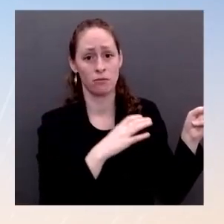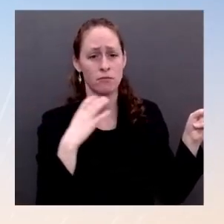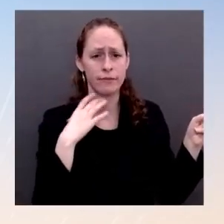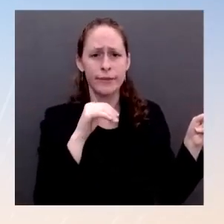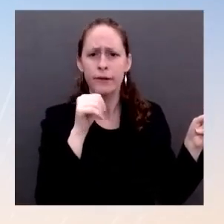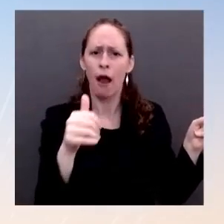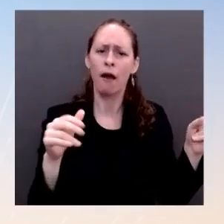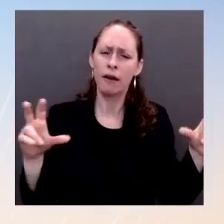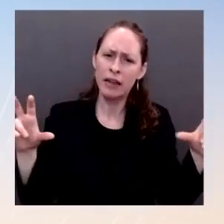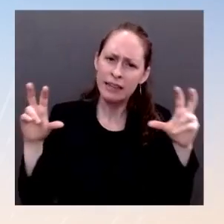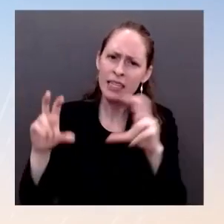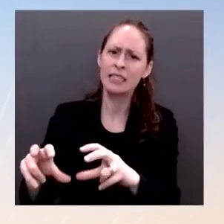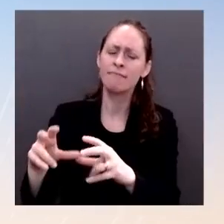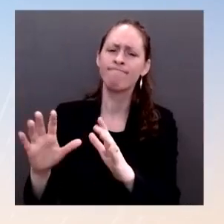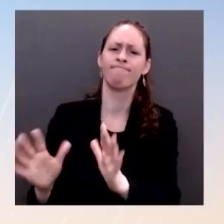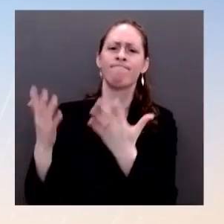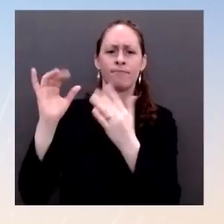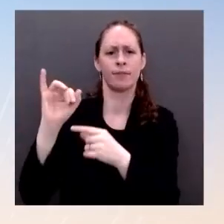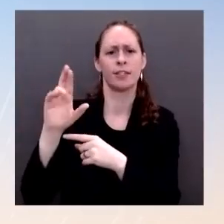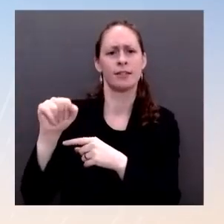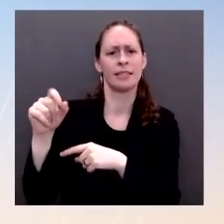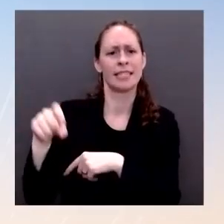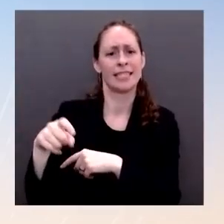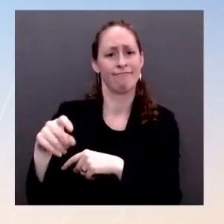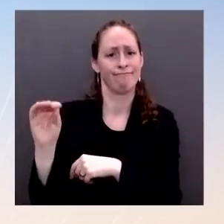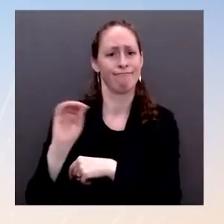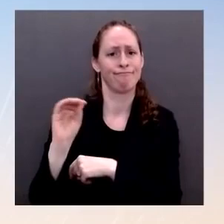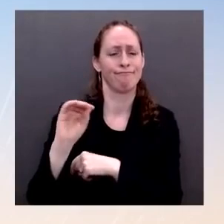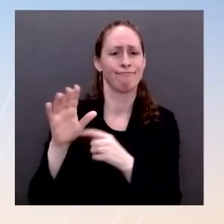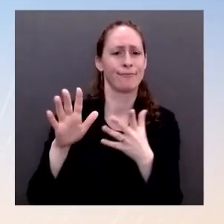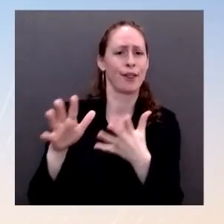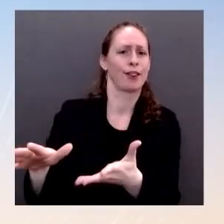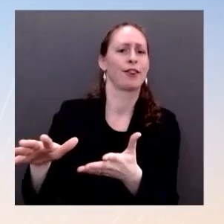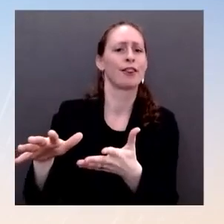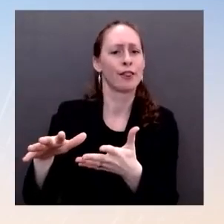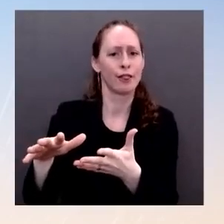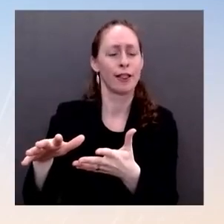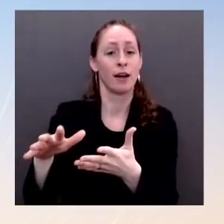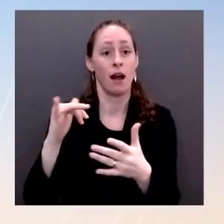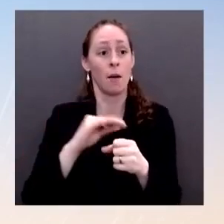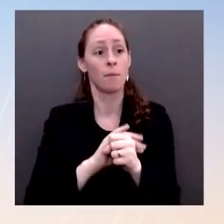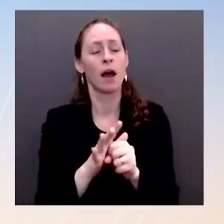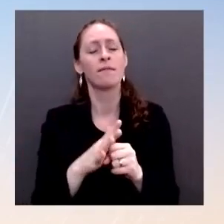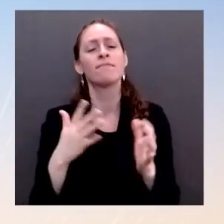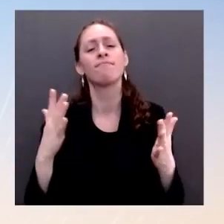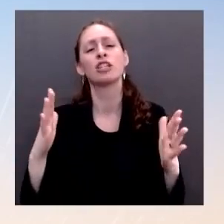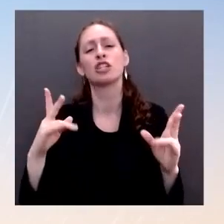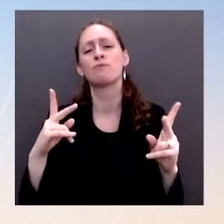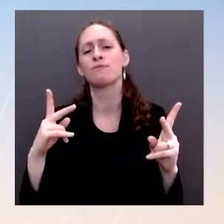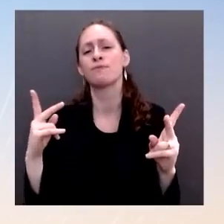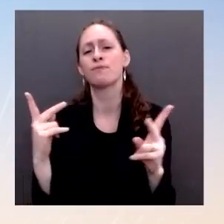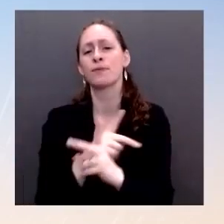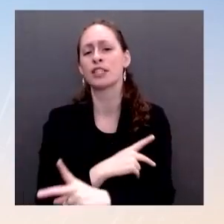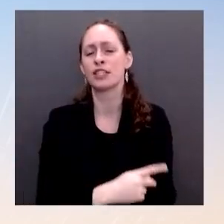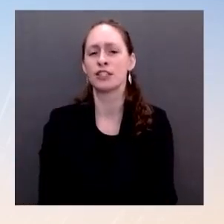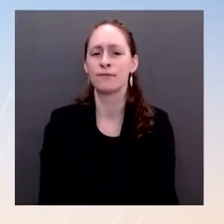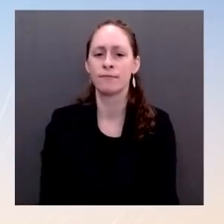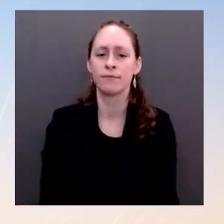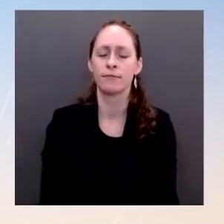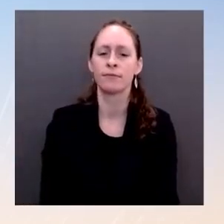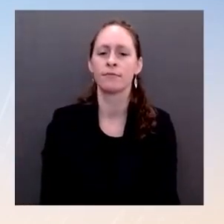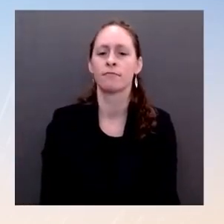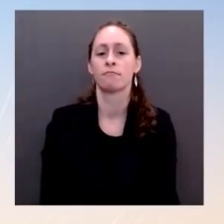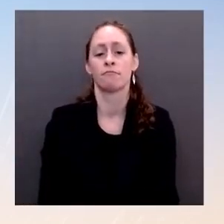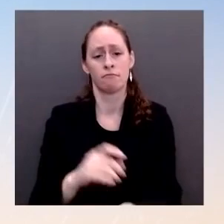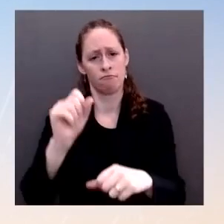during a pandemic. The president has prioritized ensuring the IRS gets $80 billion of stable multi-year funding, resources it needs